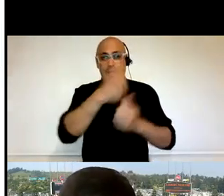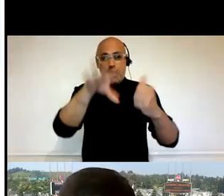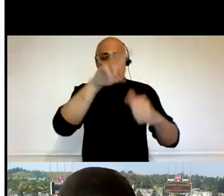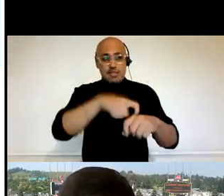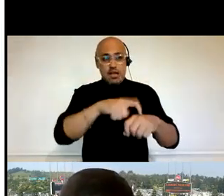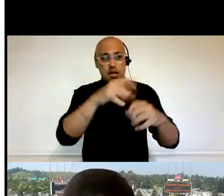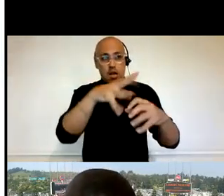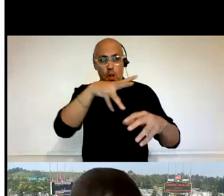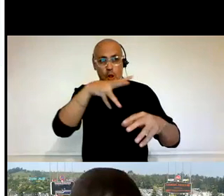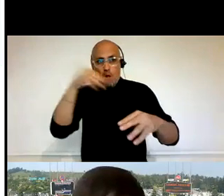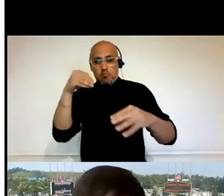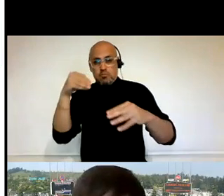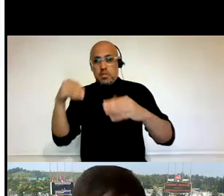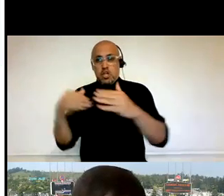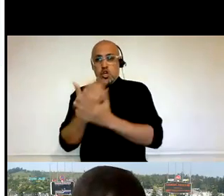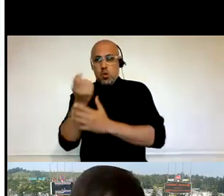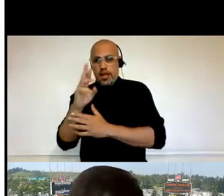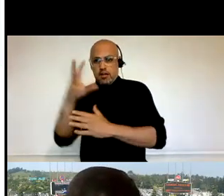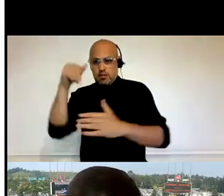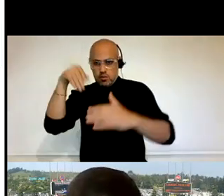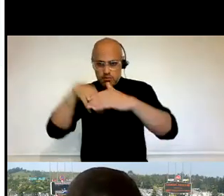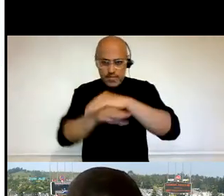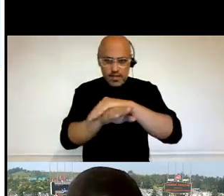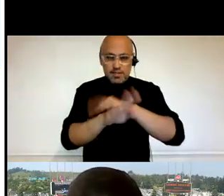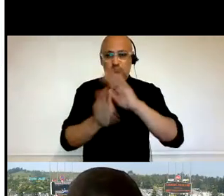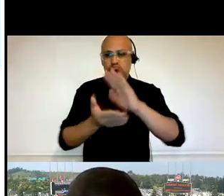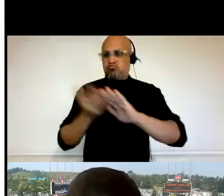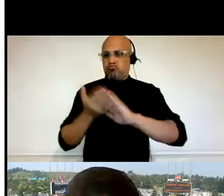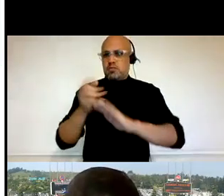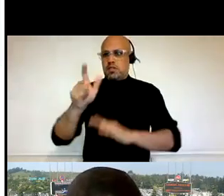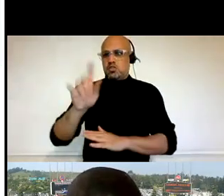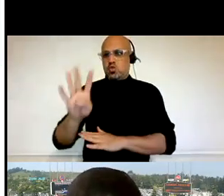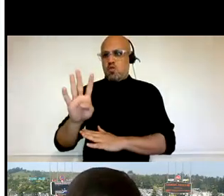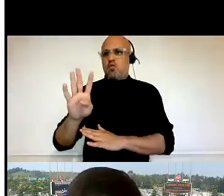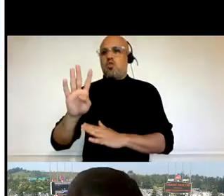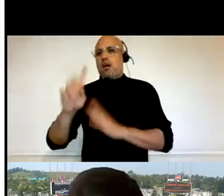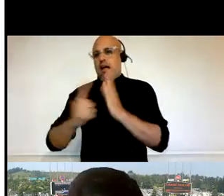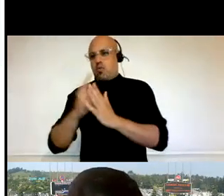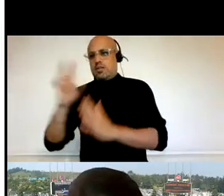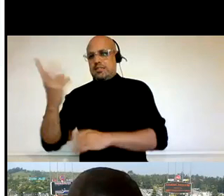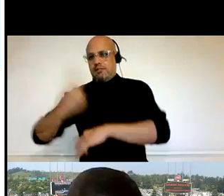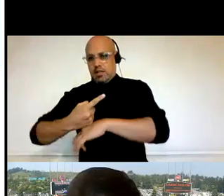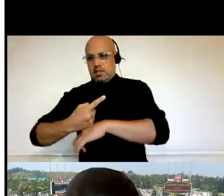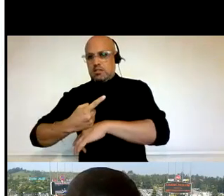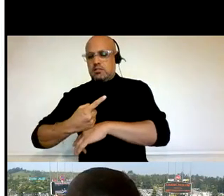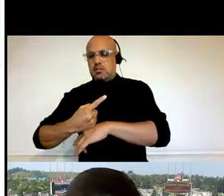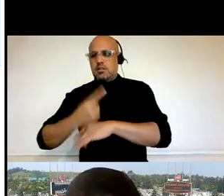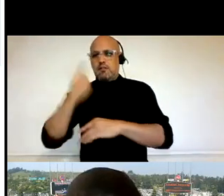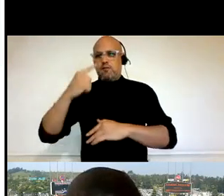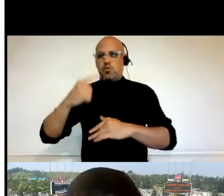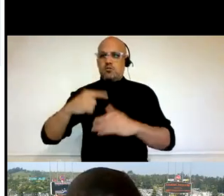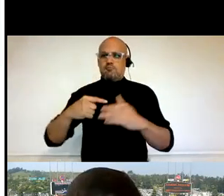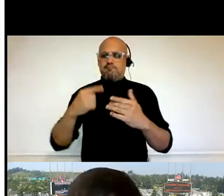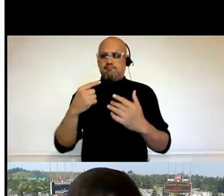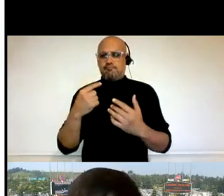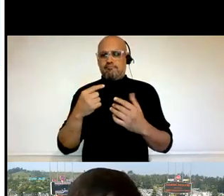volume of new fresh air is getting pumped in, and it runs 24/7 so we can maximize the air that's going through and into our systems. Next